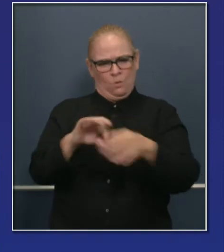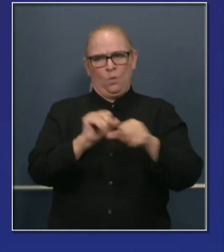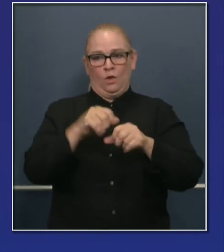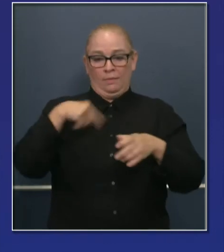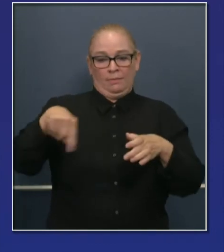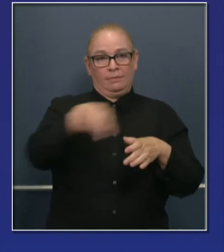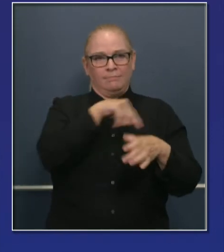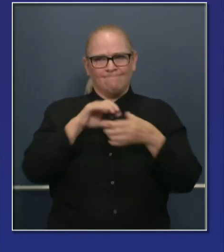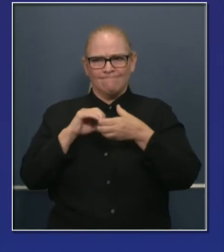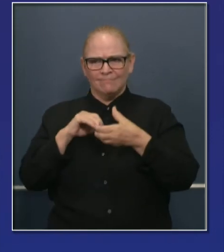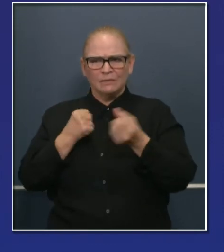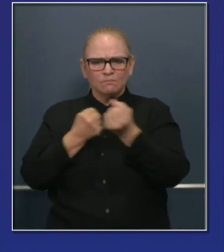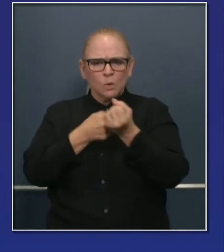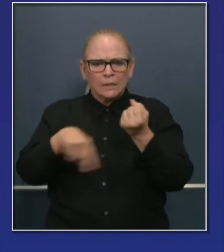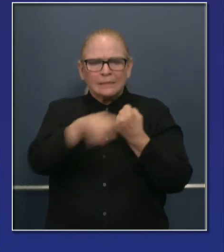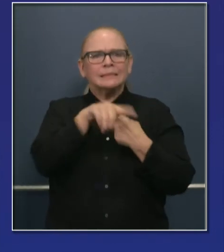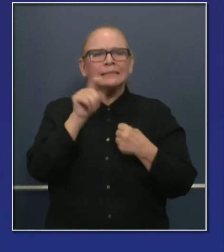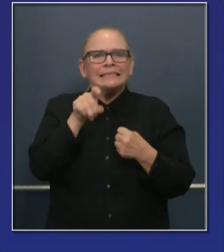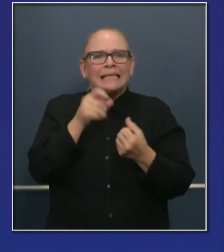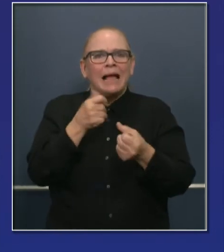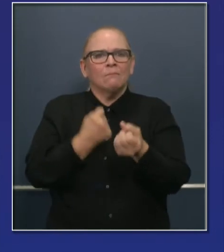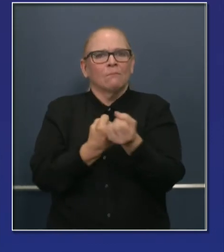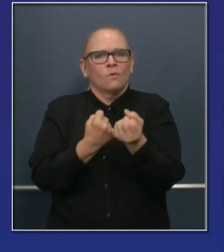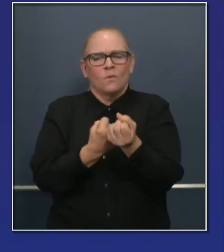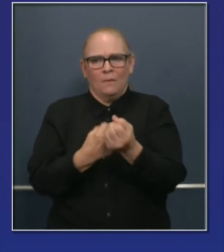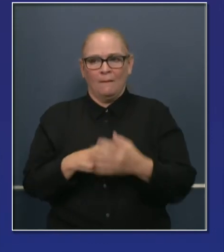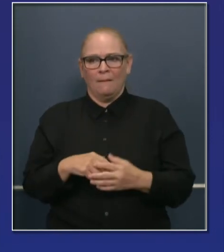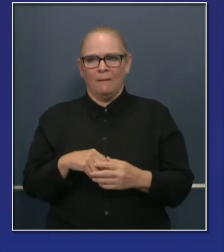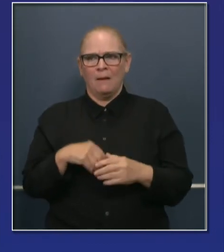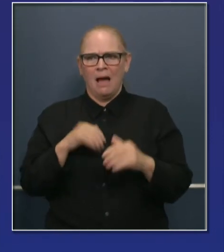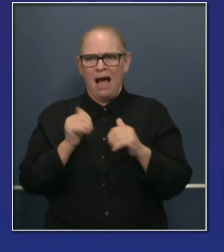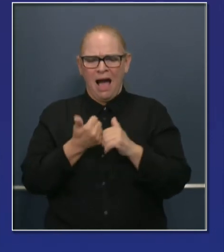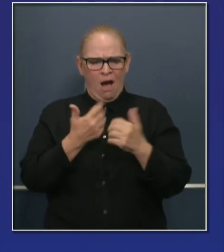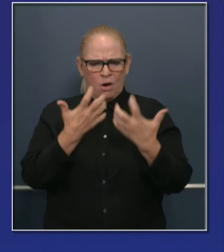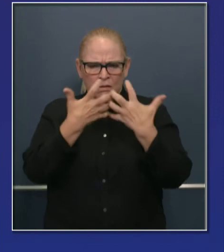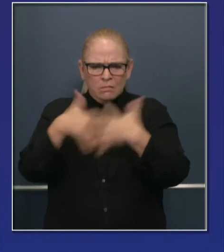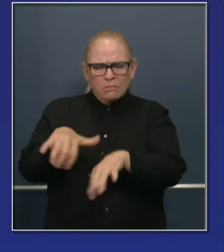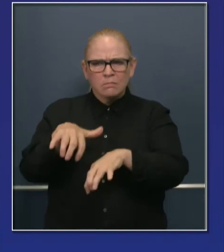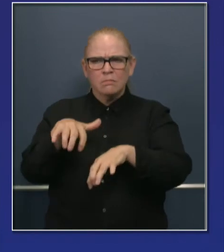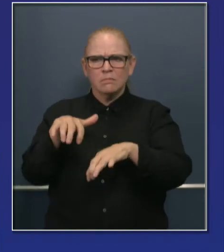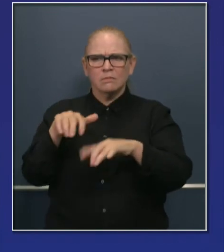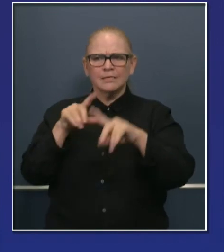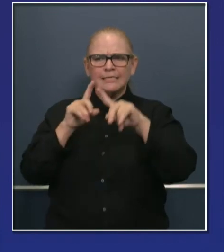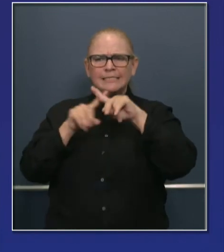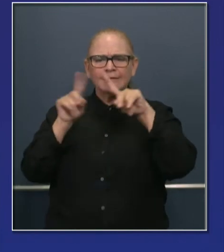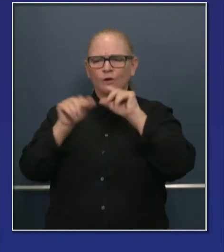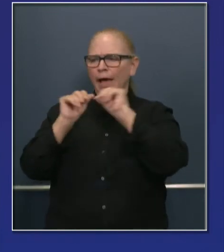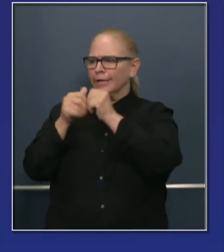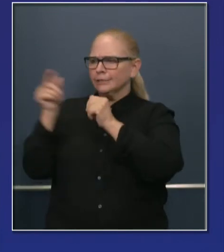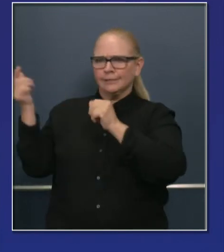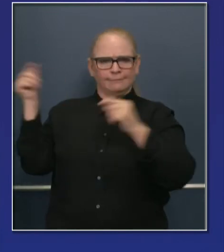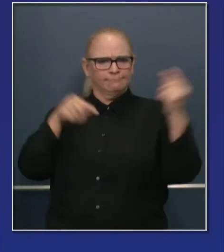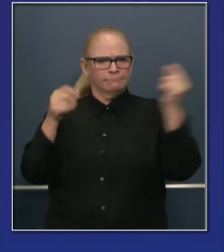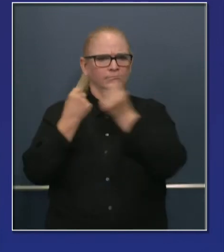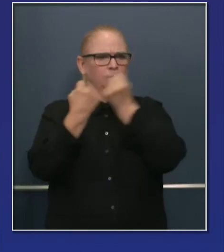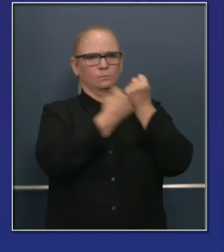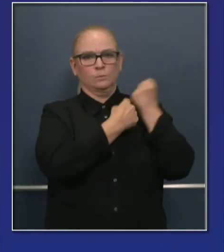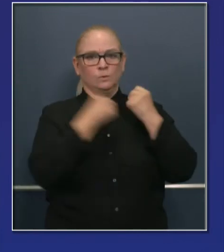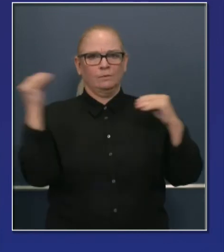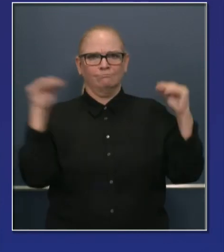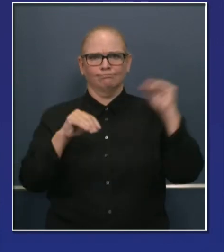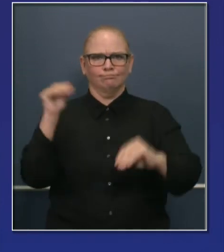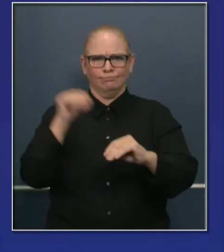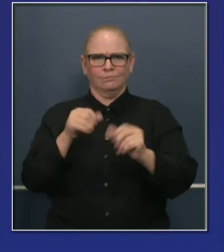more traditionally as it relates to how we organize and construct our approach to dealing with other